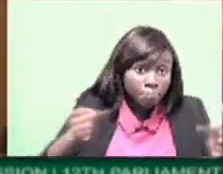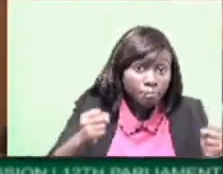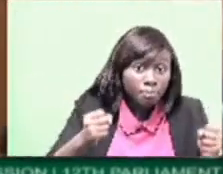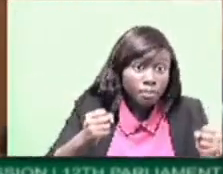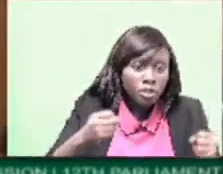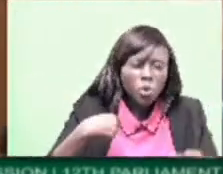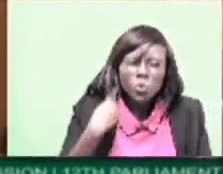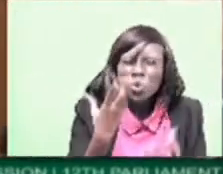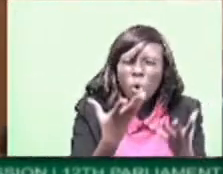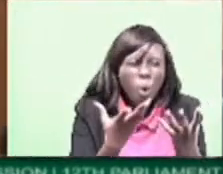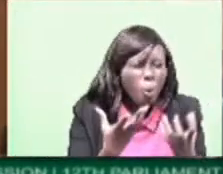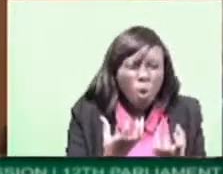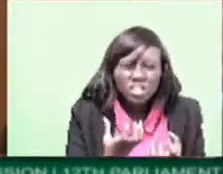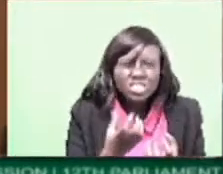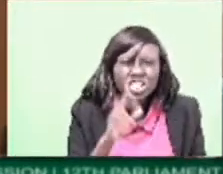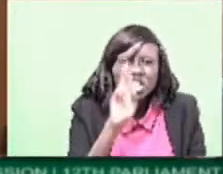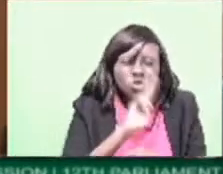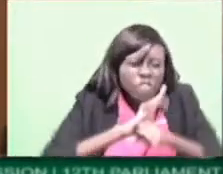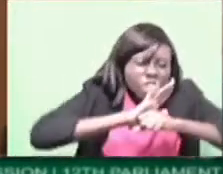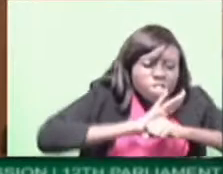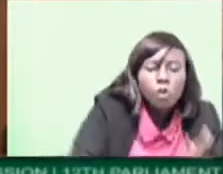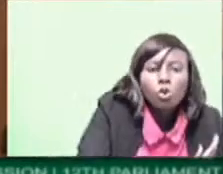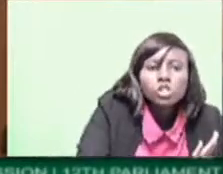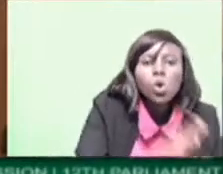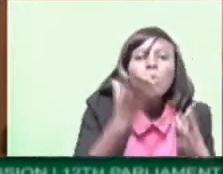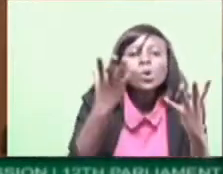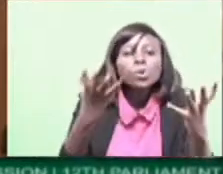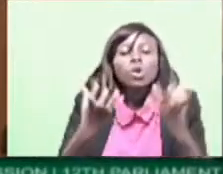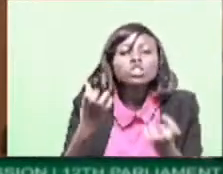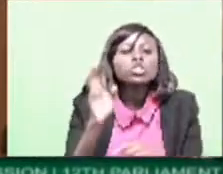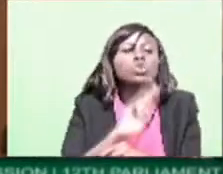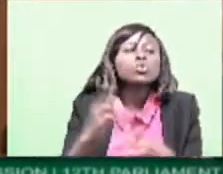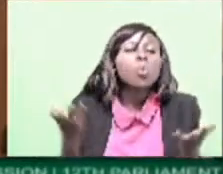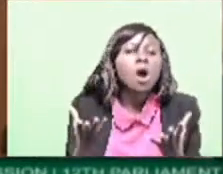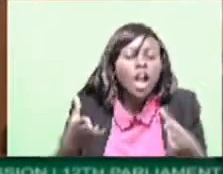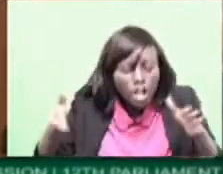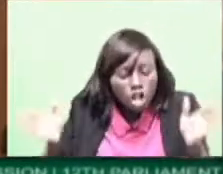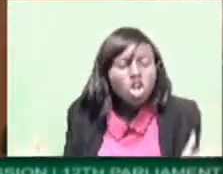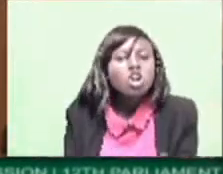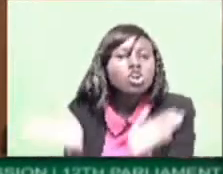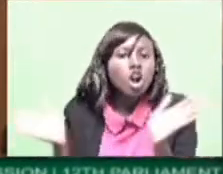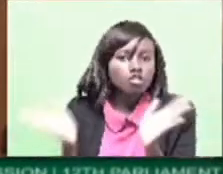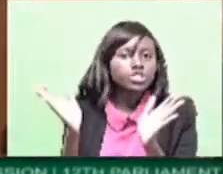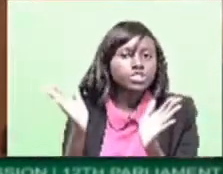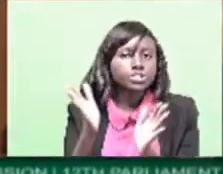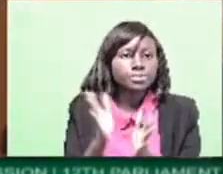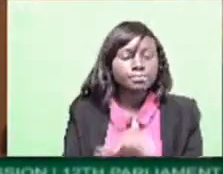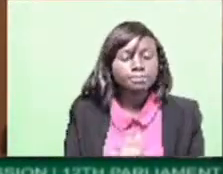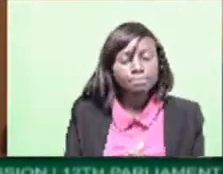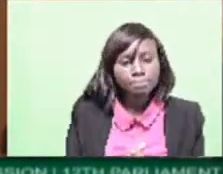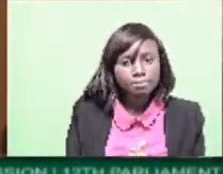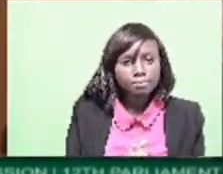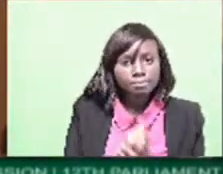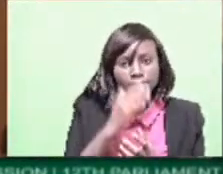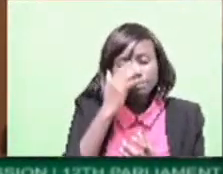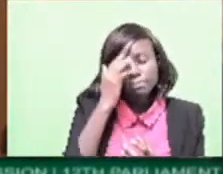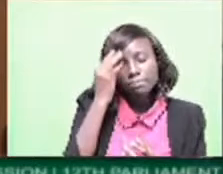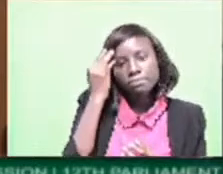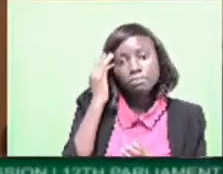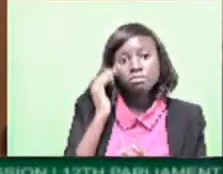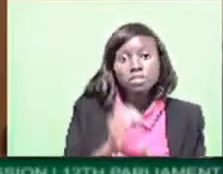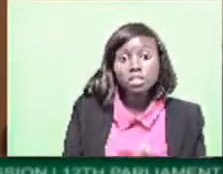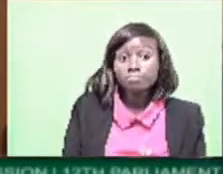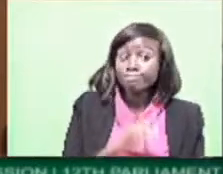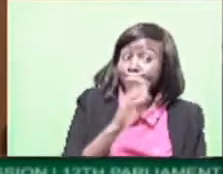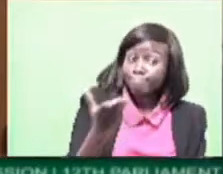to persuade people to do something to change their behavior." So, Madam Speaker, when you make something mandatory,